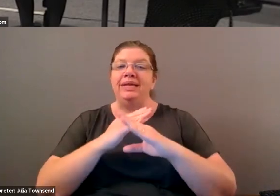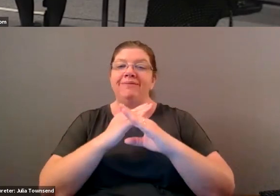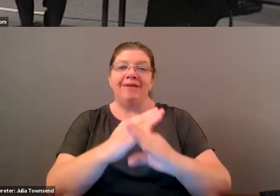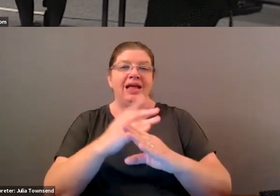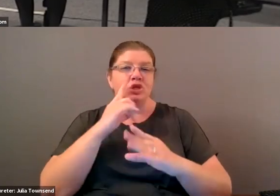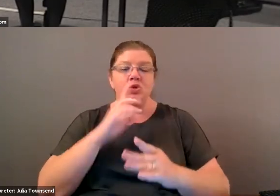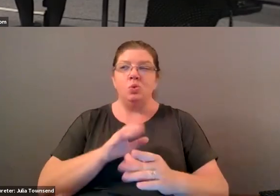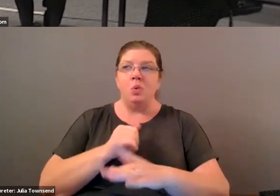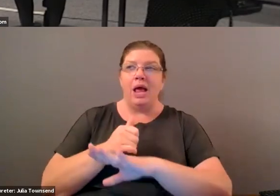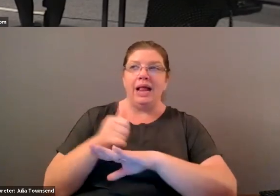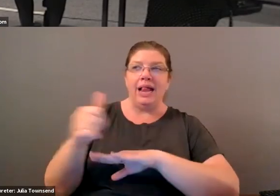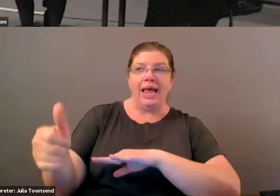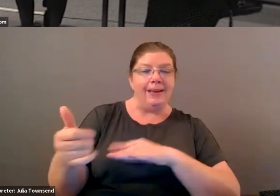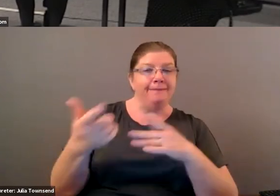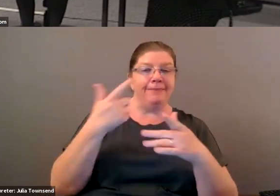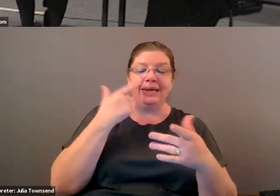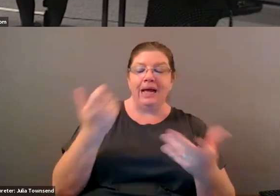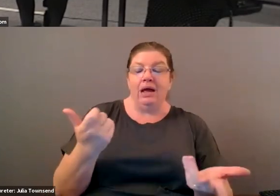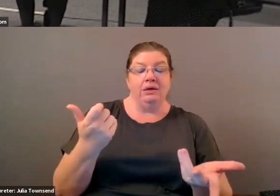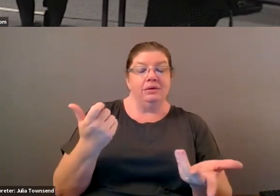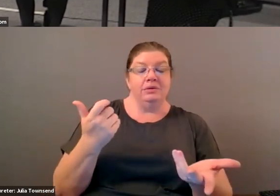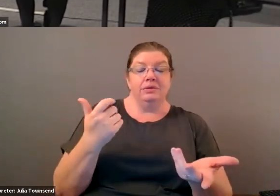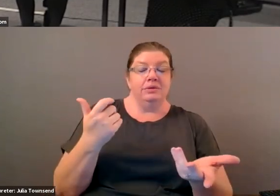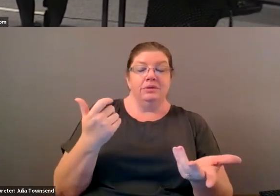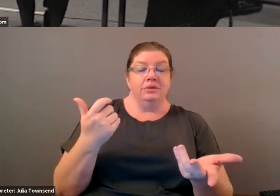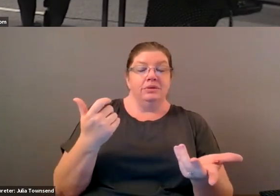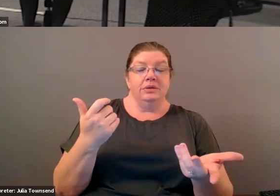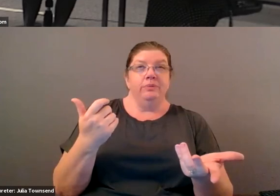claim, because all that was,